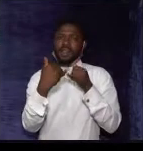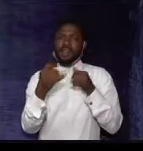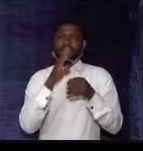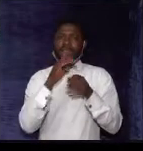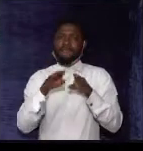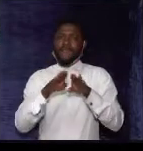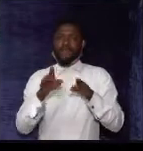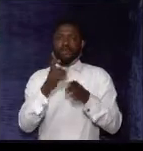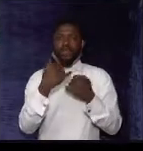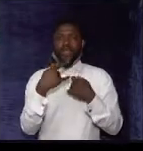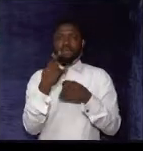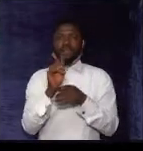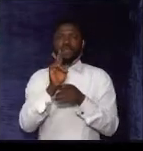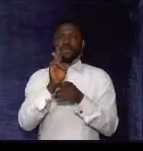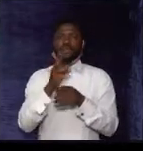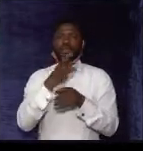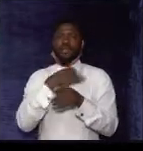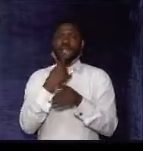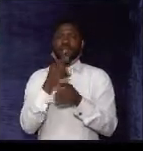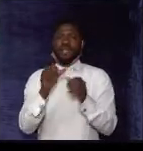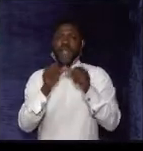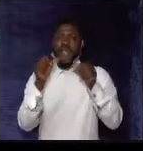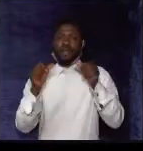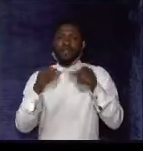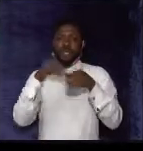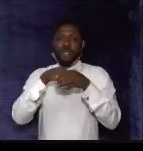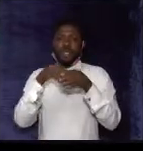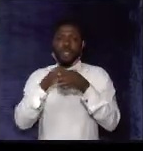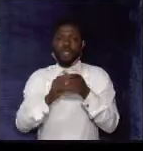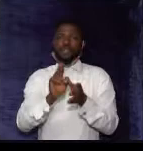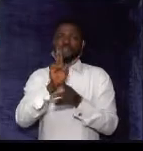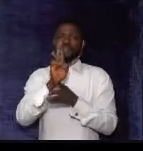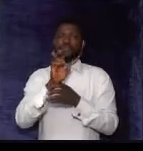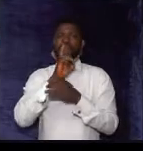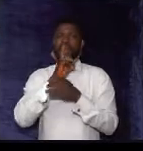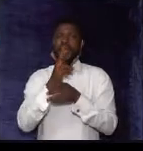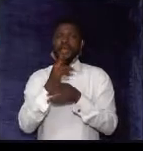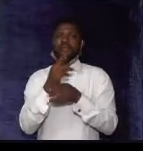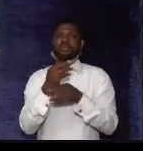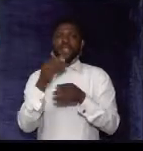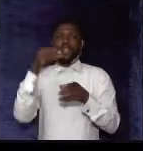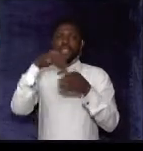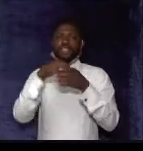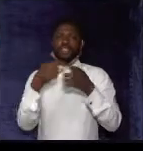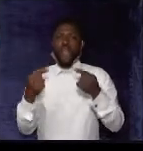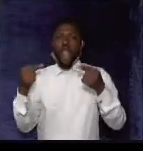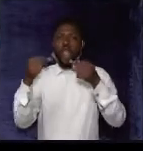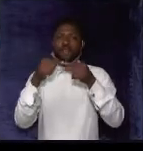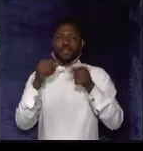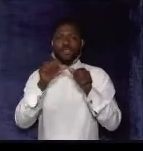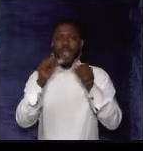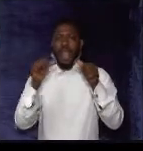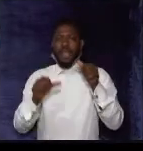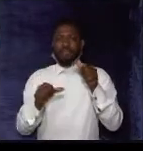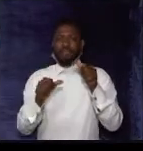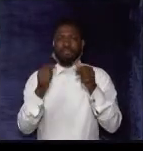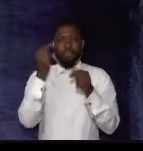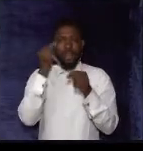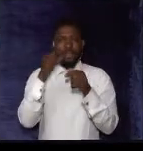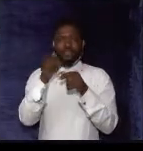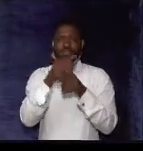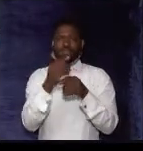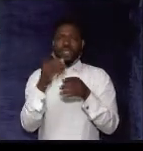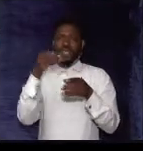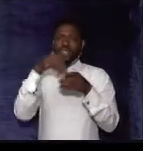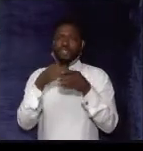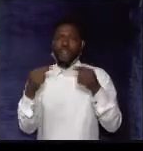Okay, so the lines are parallel and you have the U, and the angles inside the U are interior opposite angles. Now